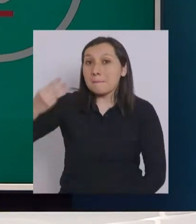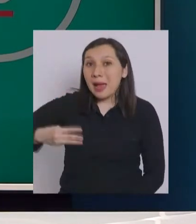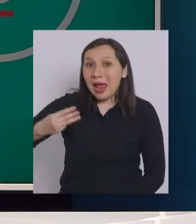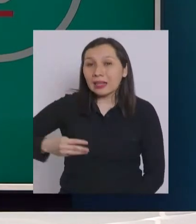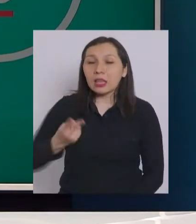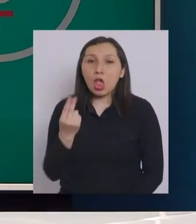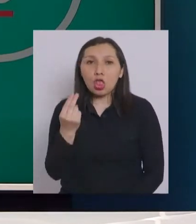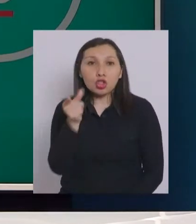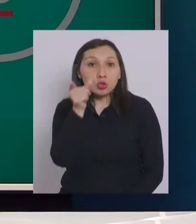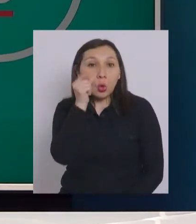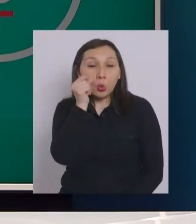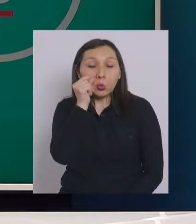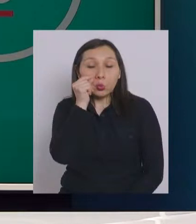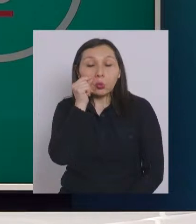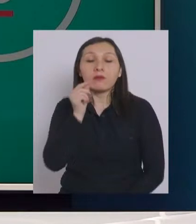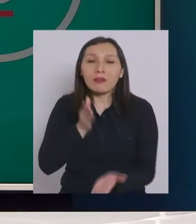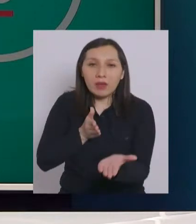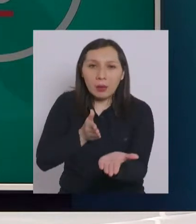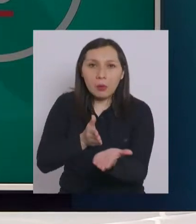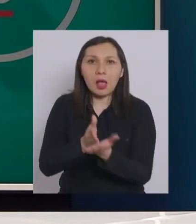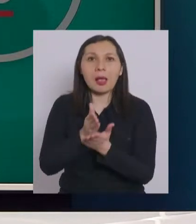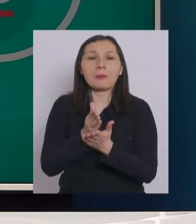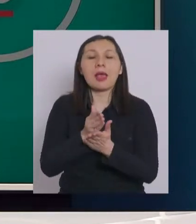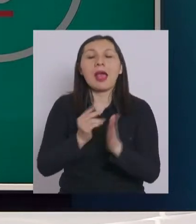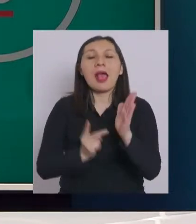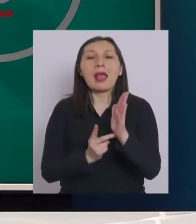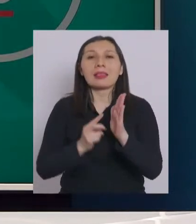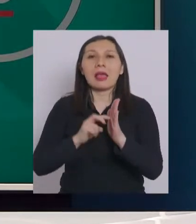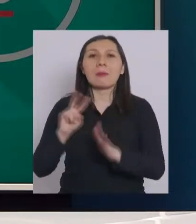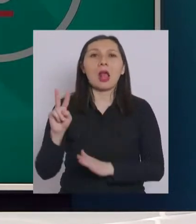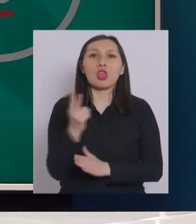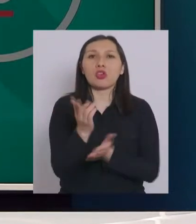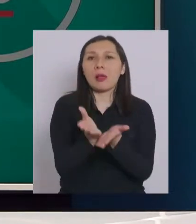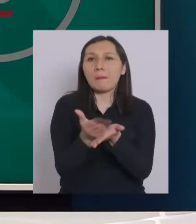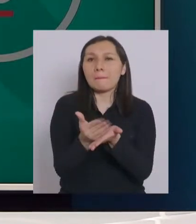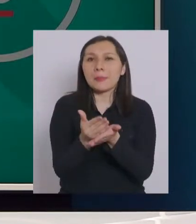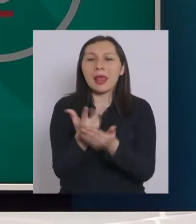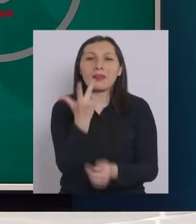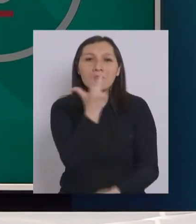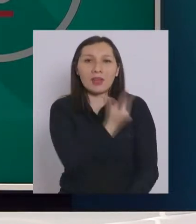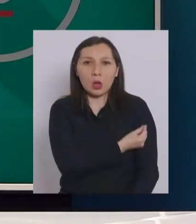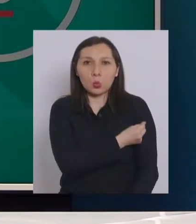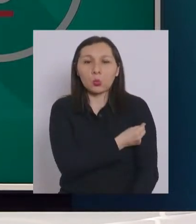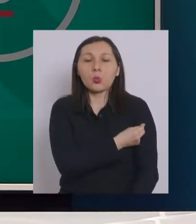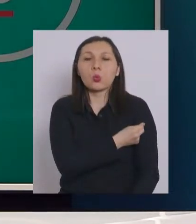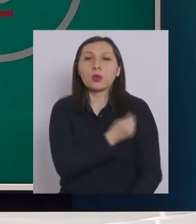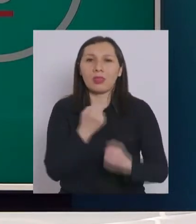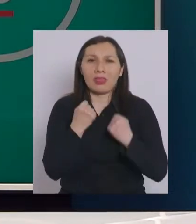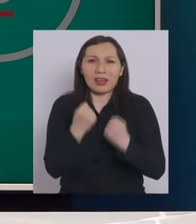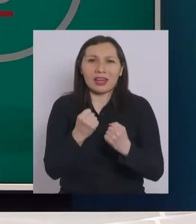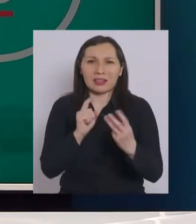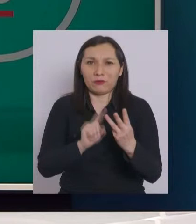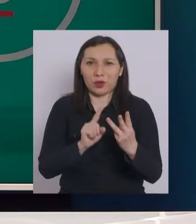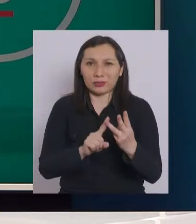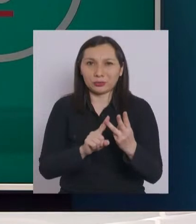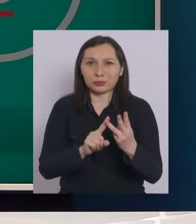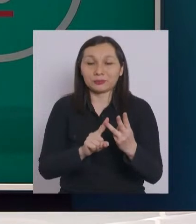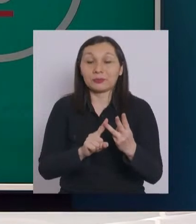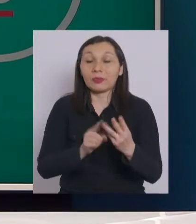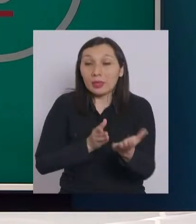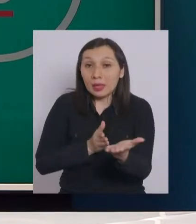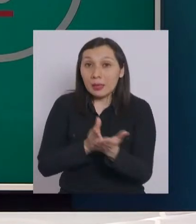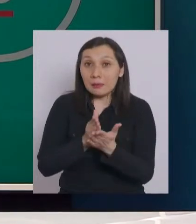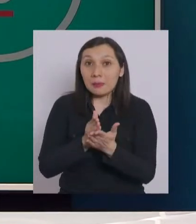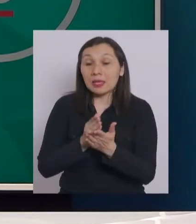COVID vaccination. Tuesday, October 12th, we will start phase 2 of the strategy of vaccination of booster